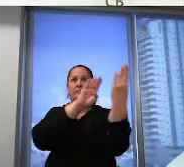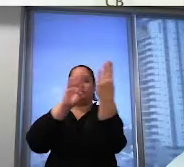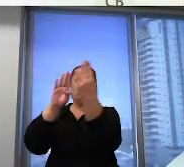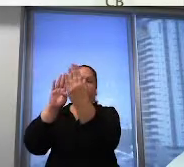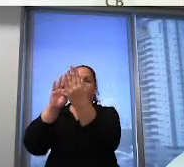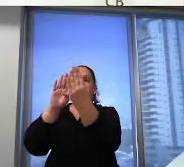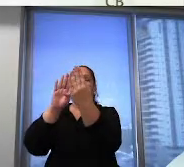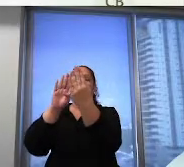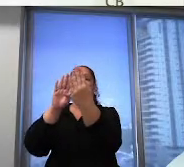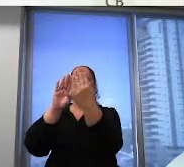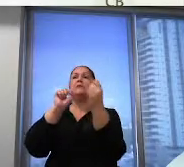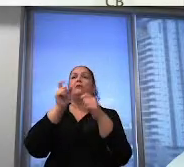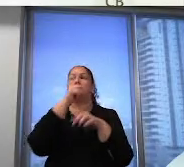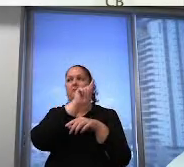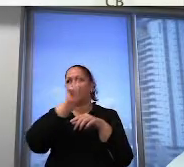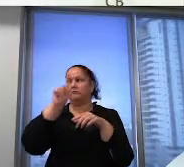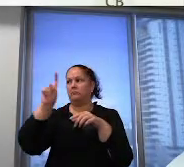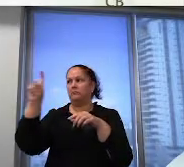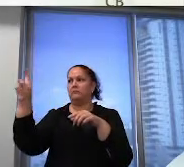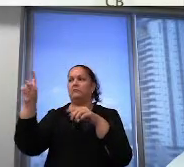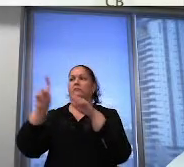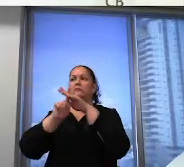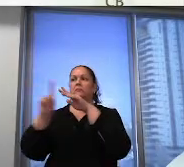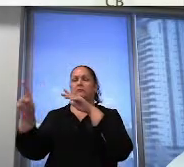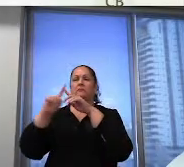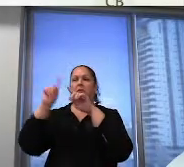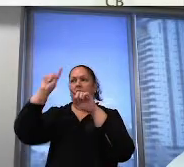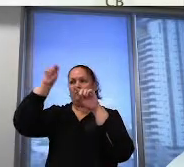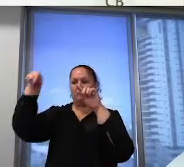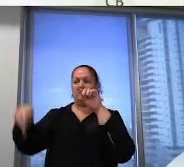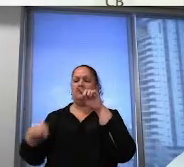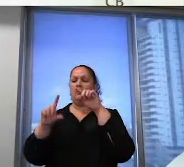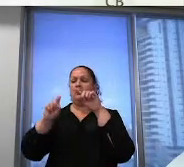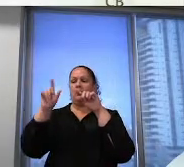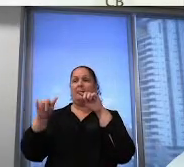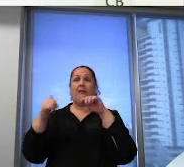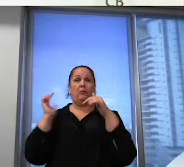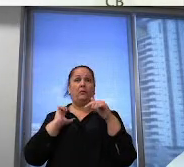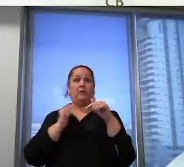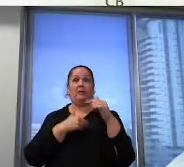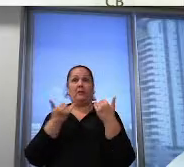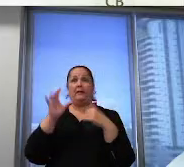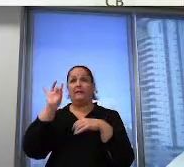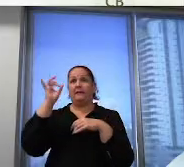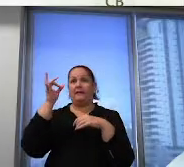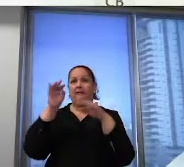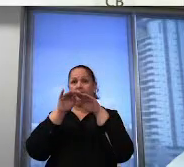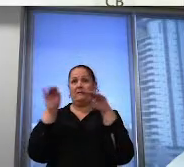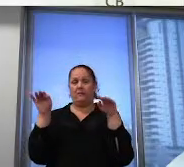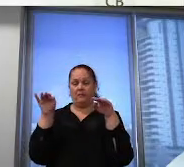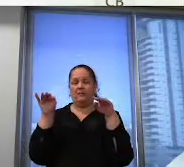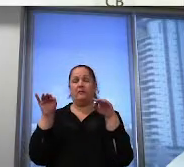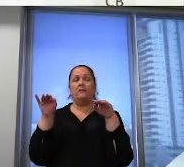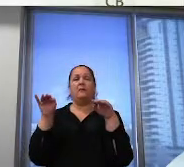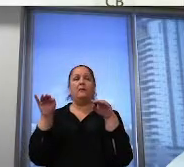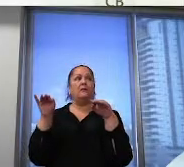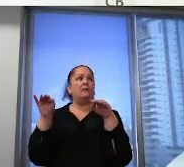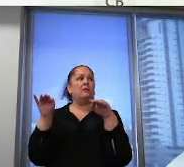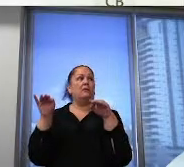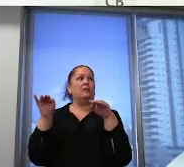This corridor will guide you to the final exit that opens into the lobby area on the 8th floor. Please